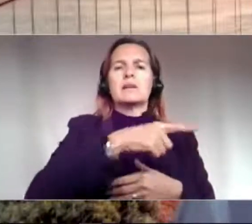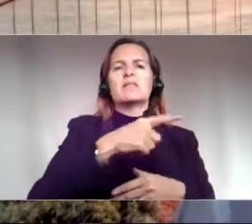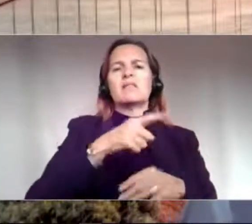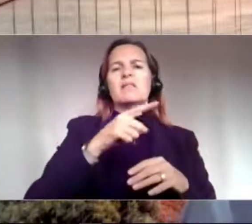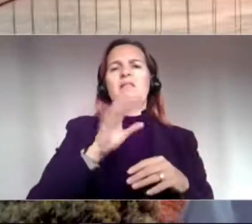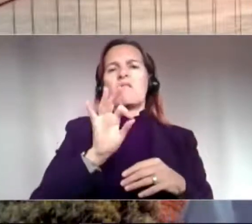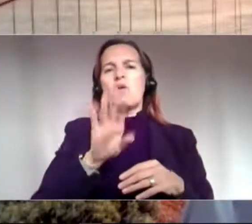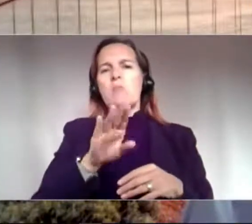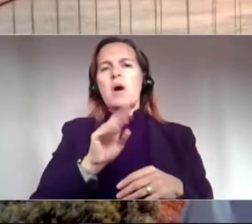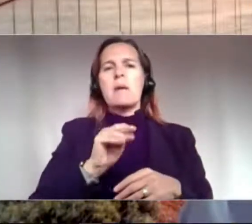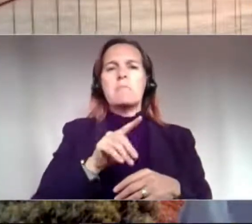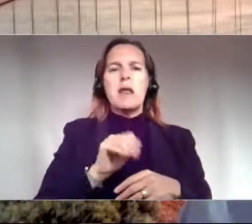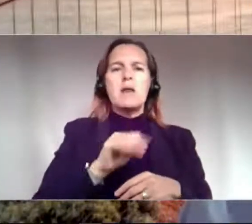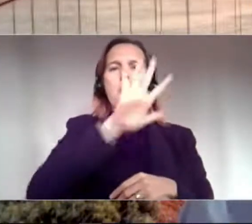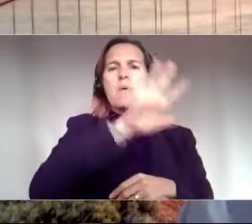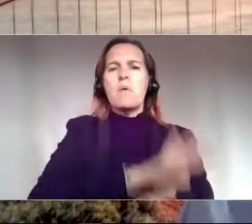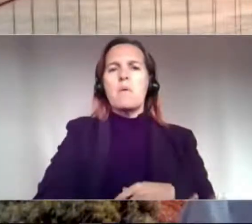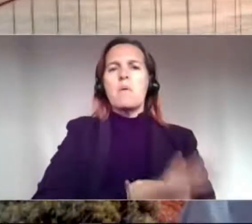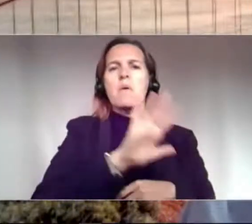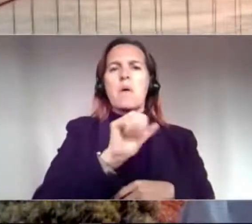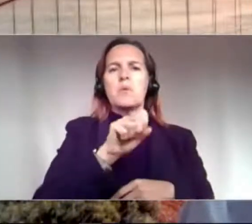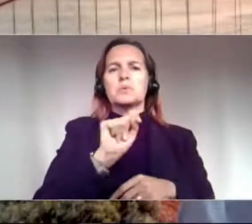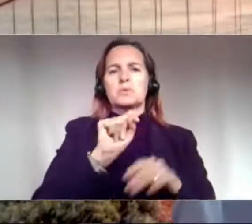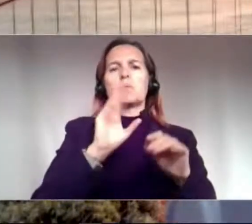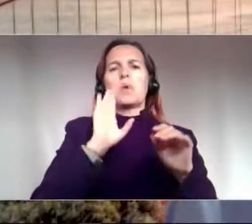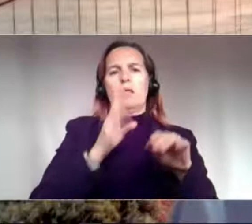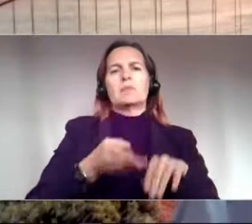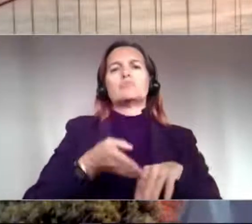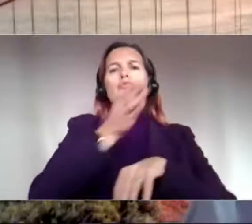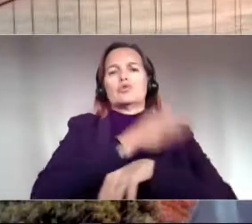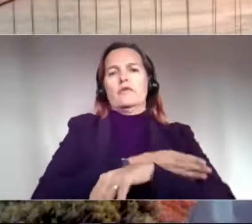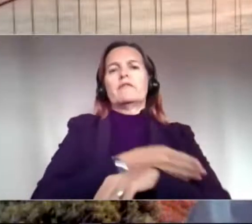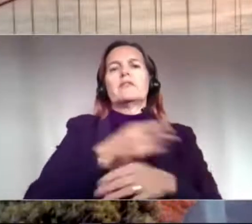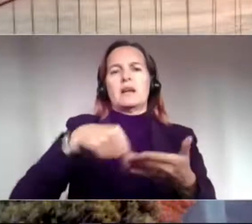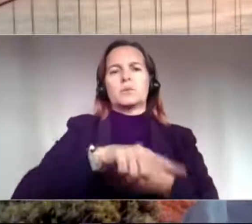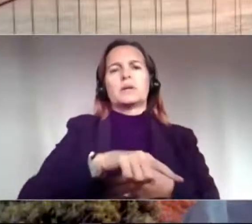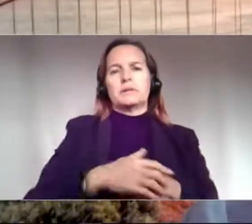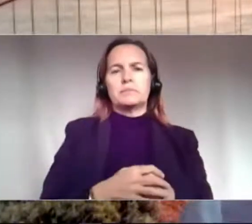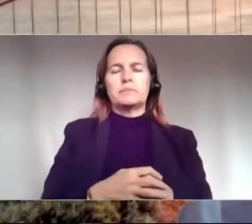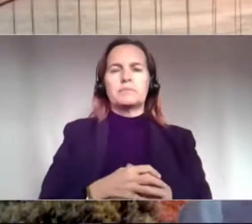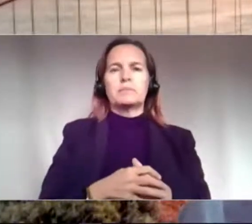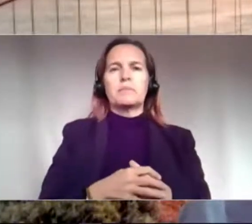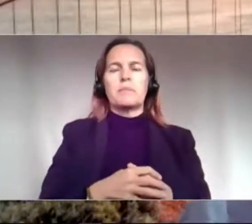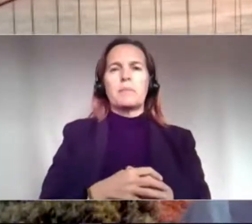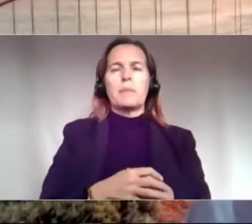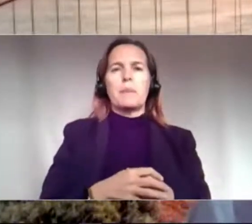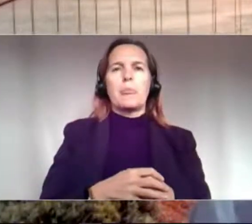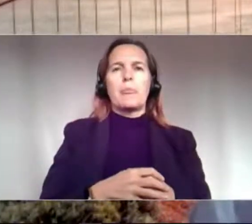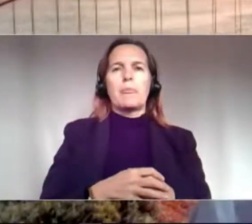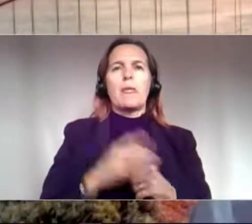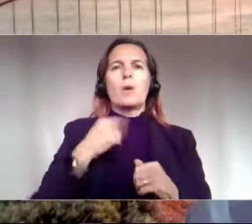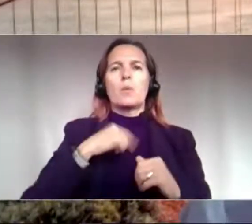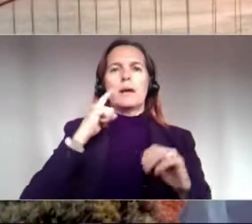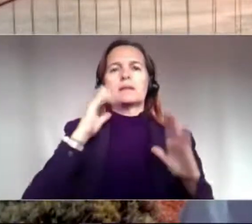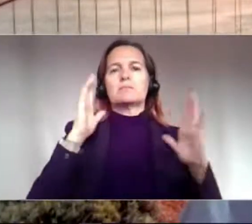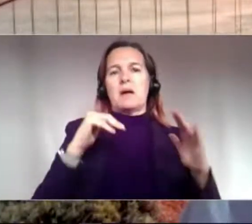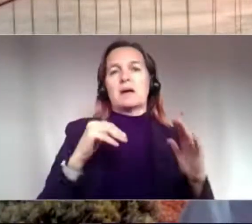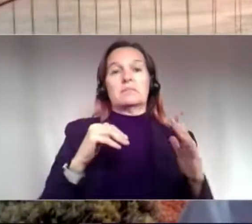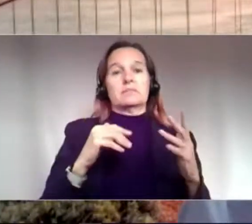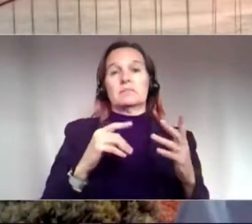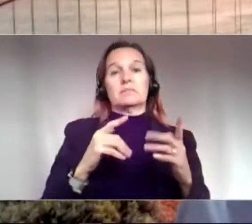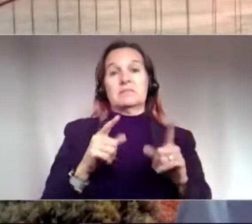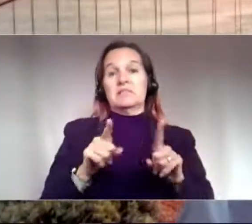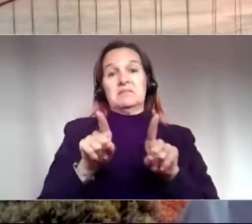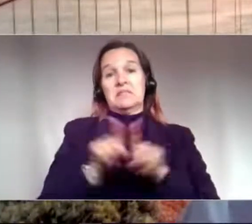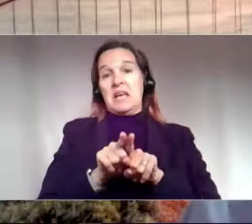So, and as I mentioned, the meteorology forecasts we expect much of the same until the middle of